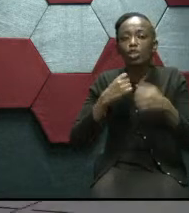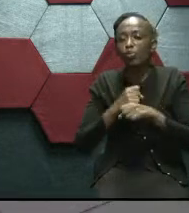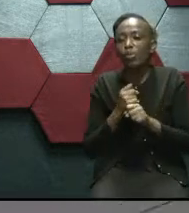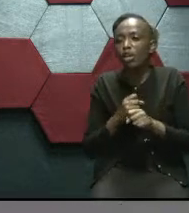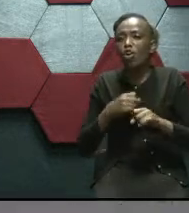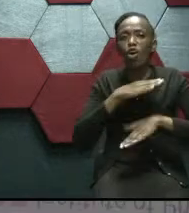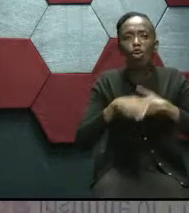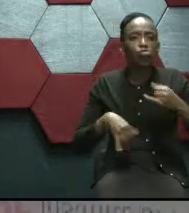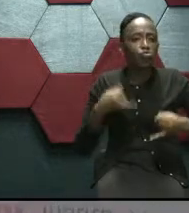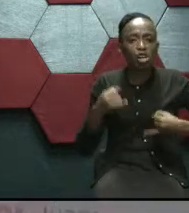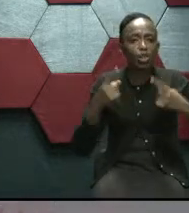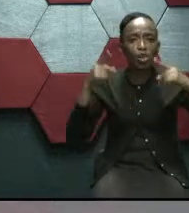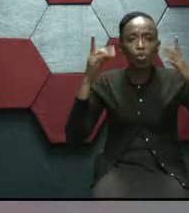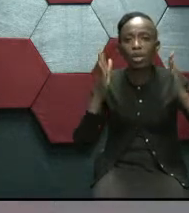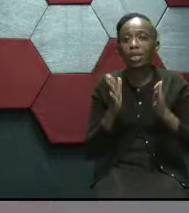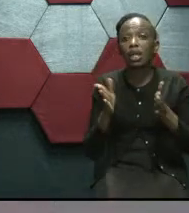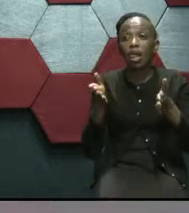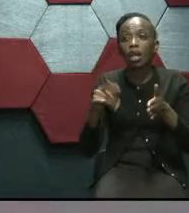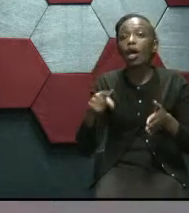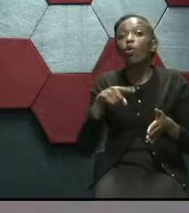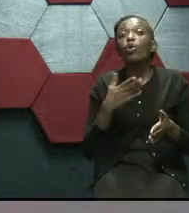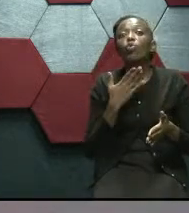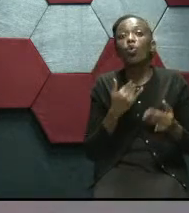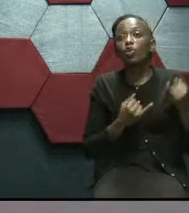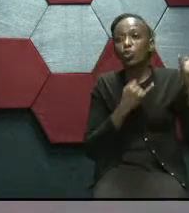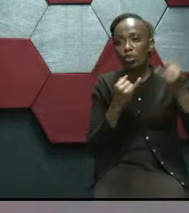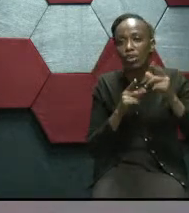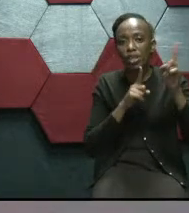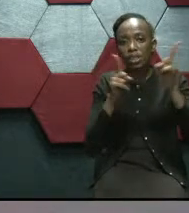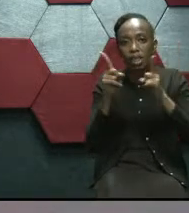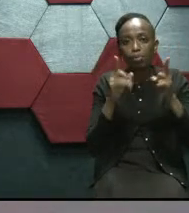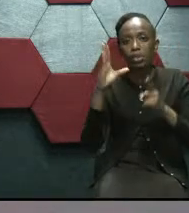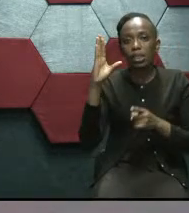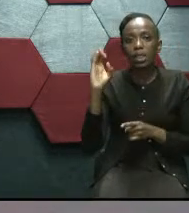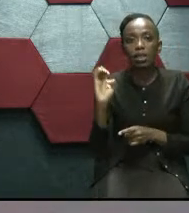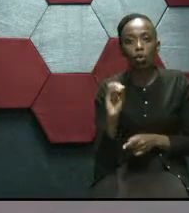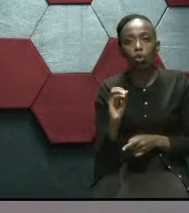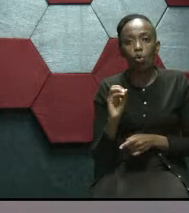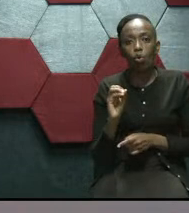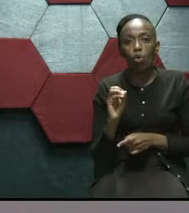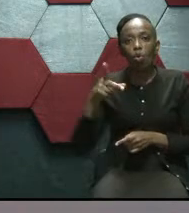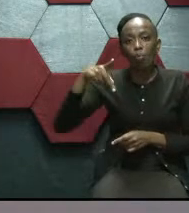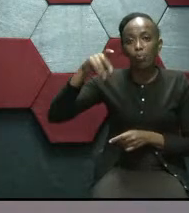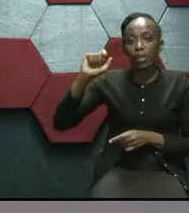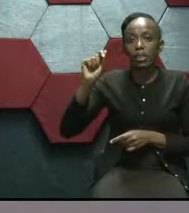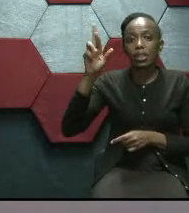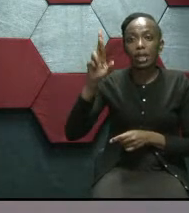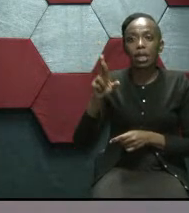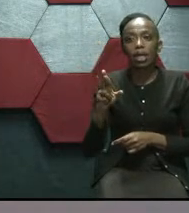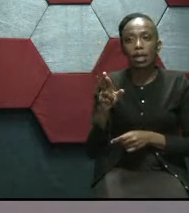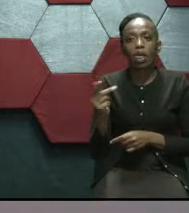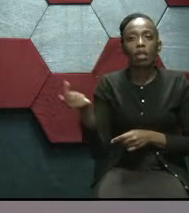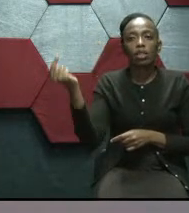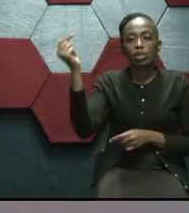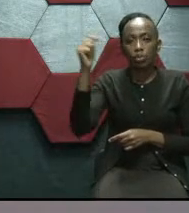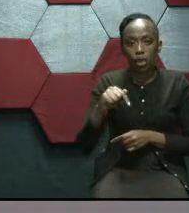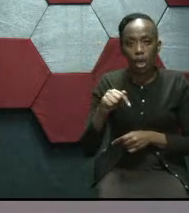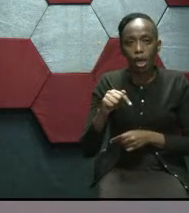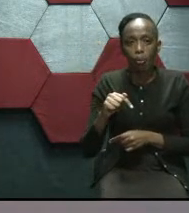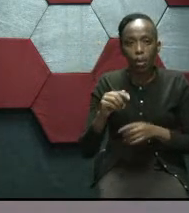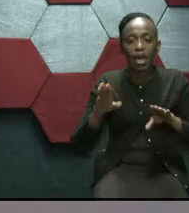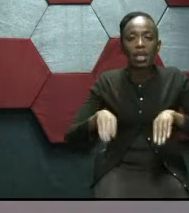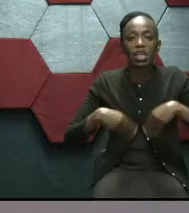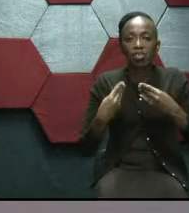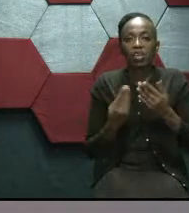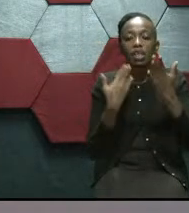fancy as well to the winners. So we want to invite the Safaricom CEO, Mr. Peter Ndegwa, to come on board and give us a